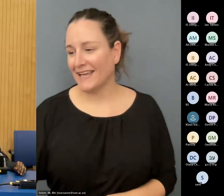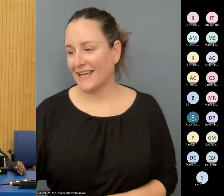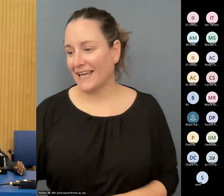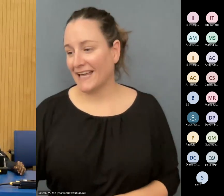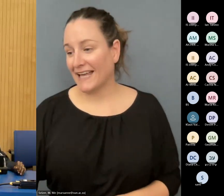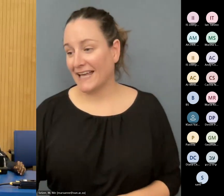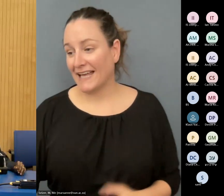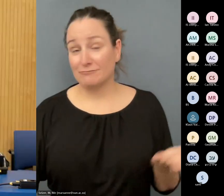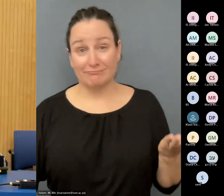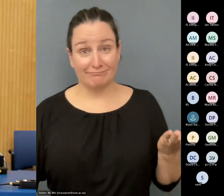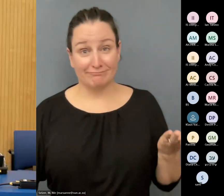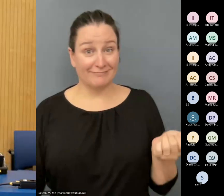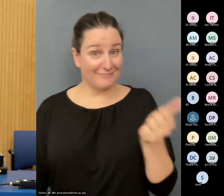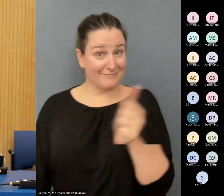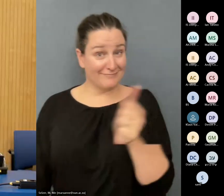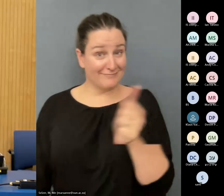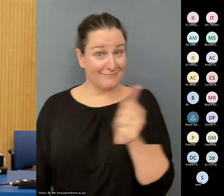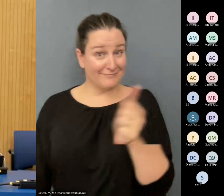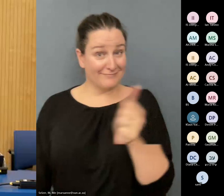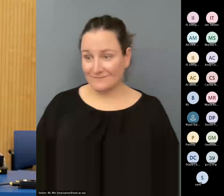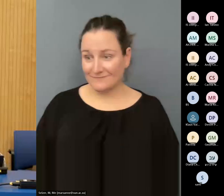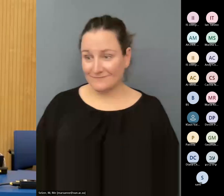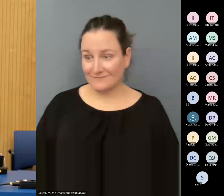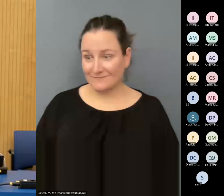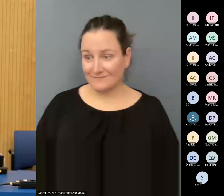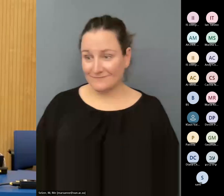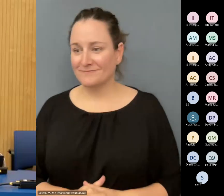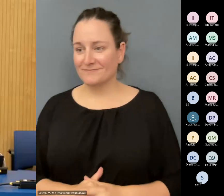it away. All right, good morning.